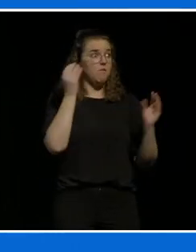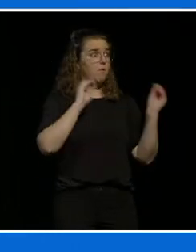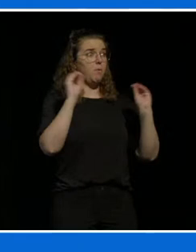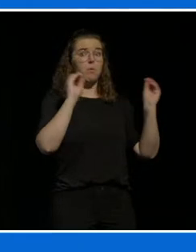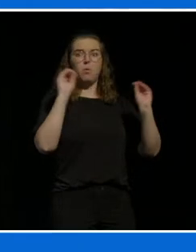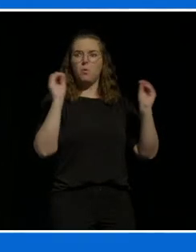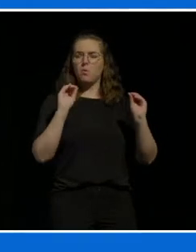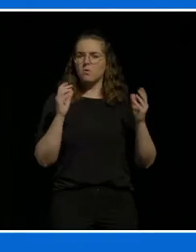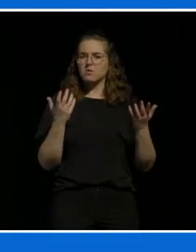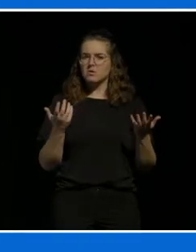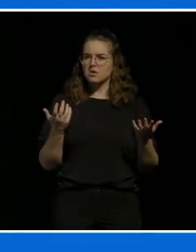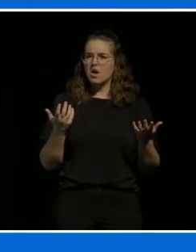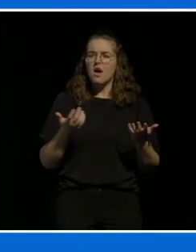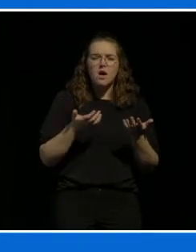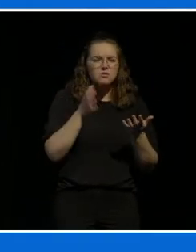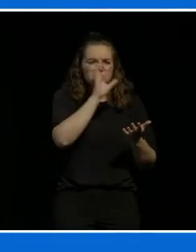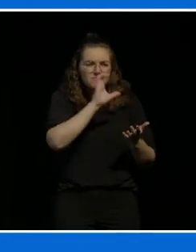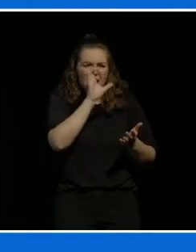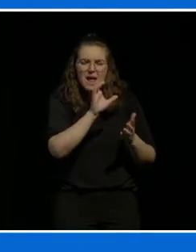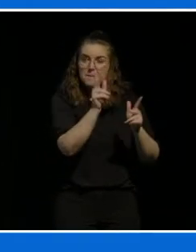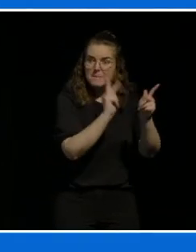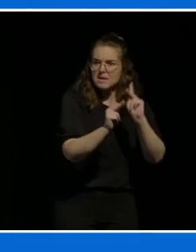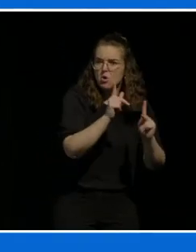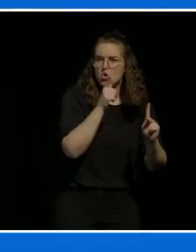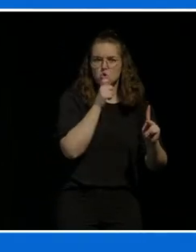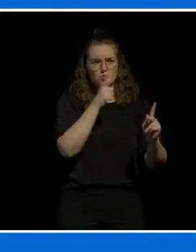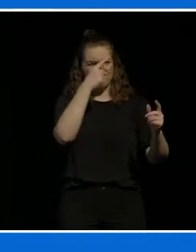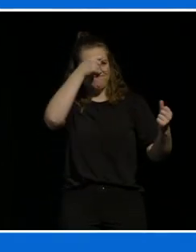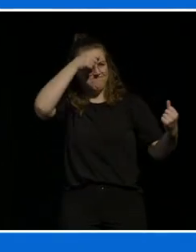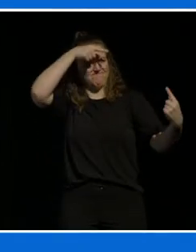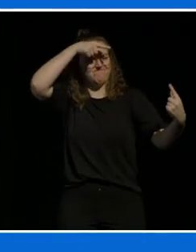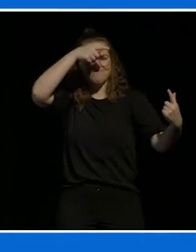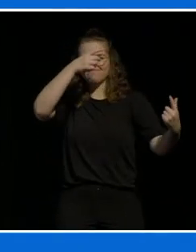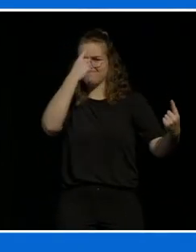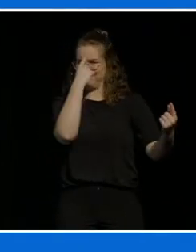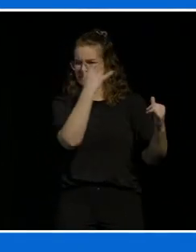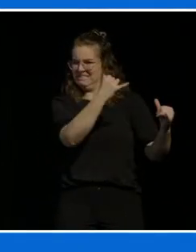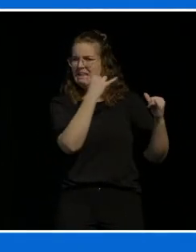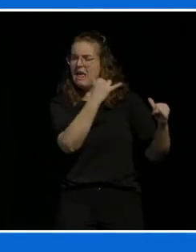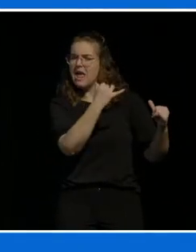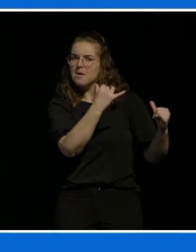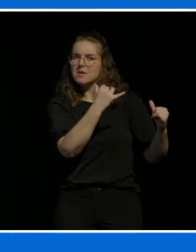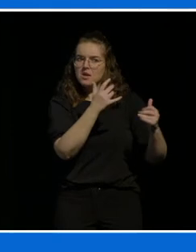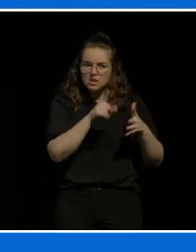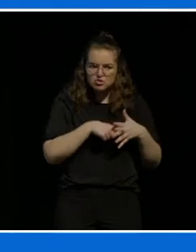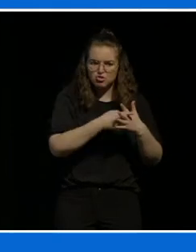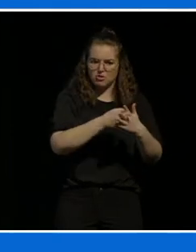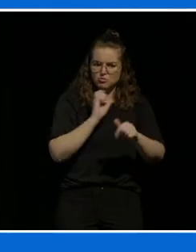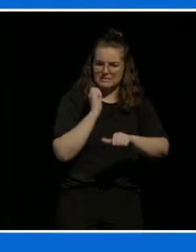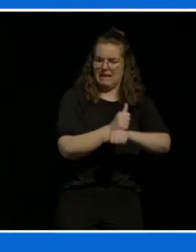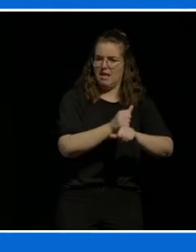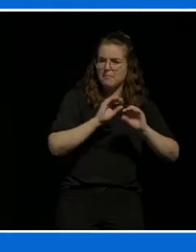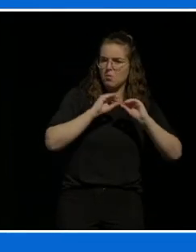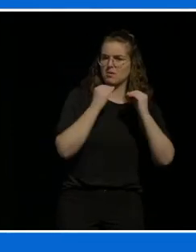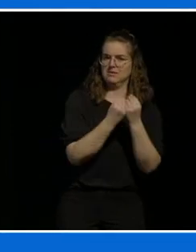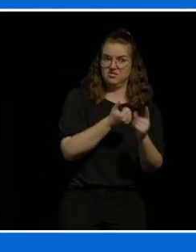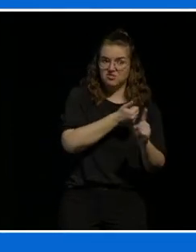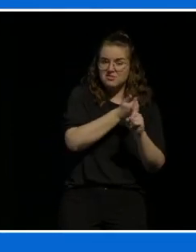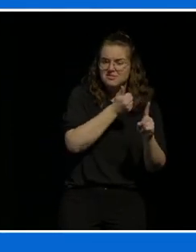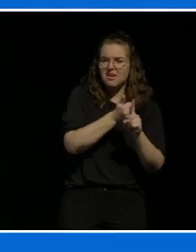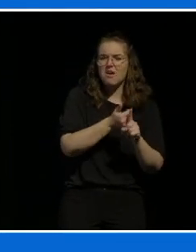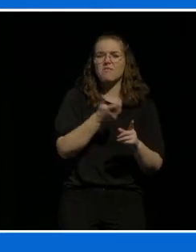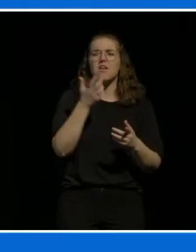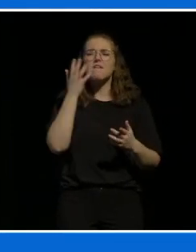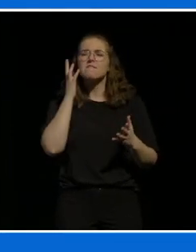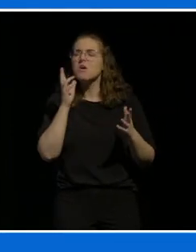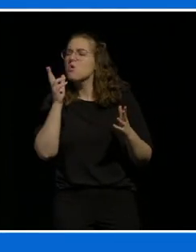are sharing a similar ideal to you, put that group together, and start finding out who are the stakeholders in this area that I can start to